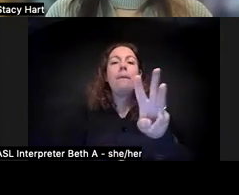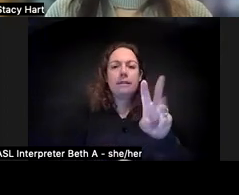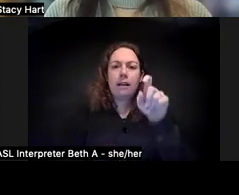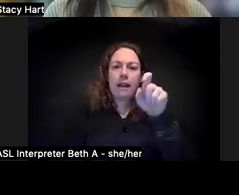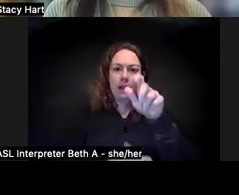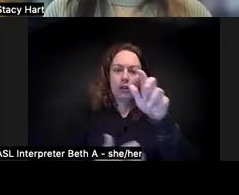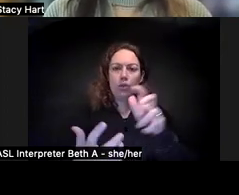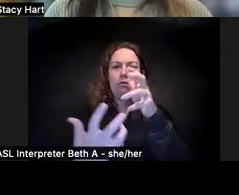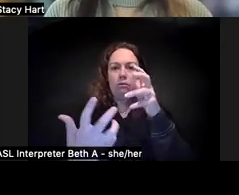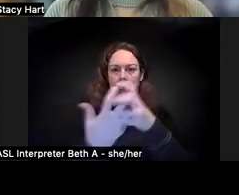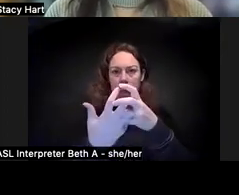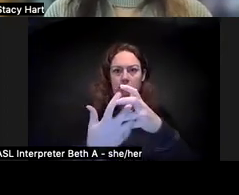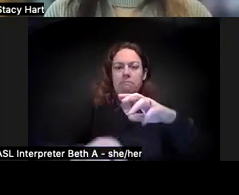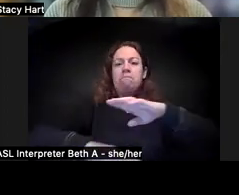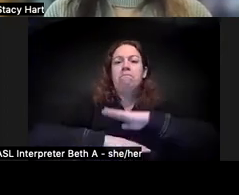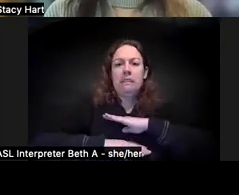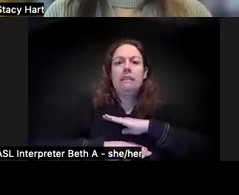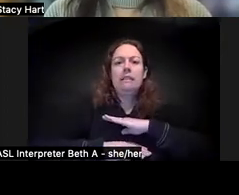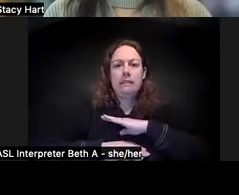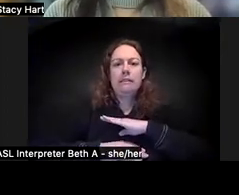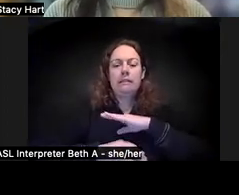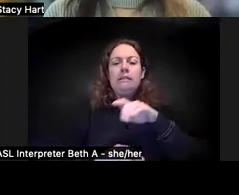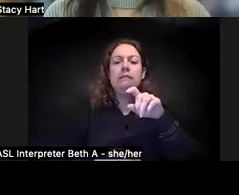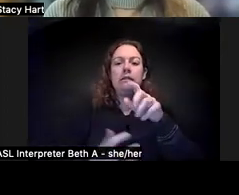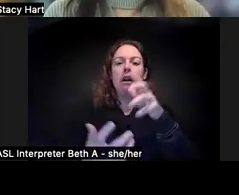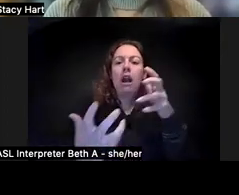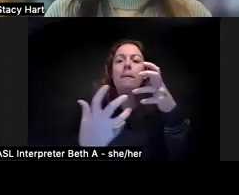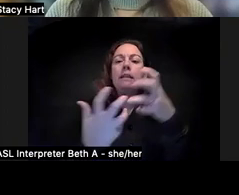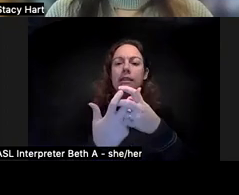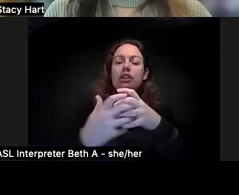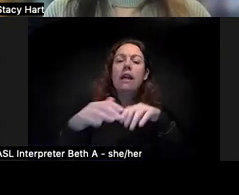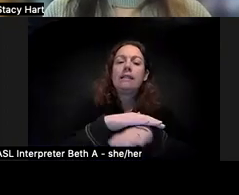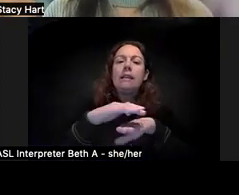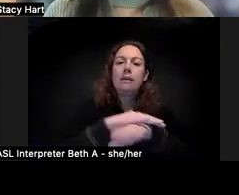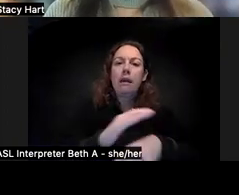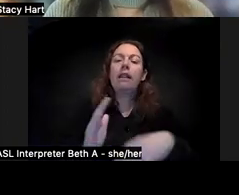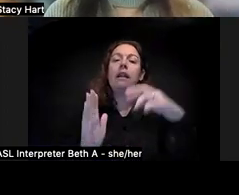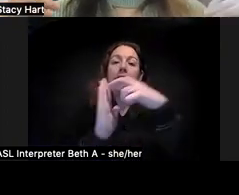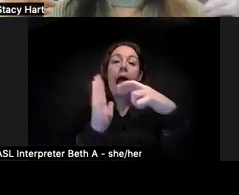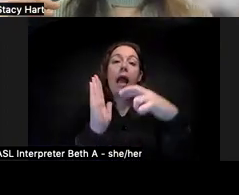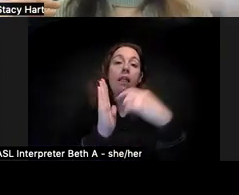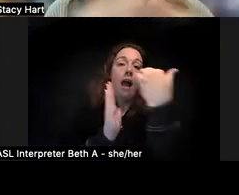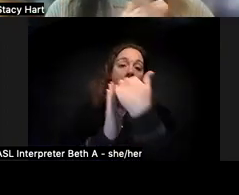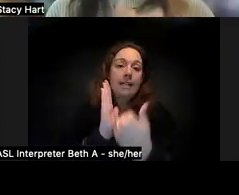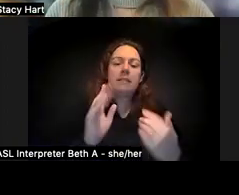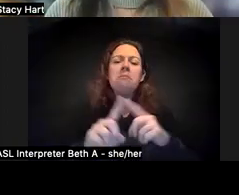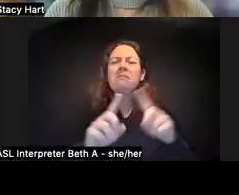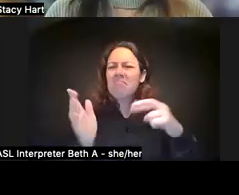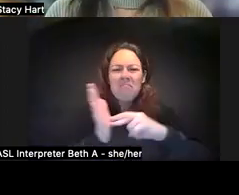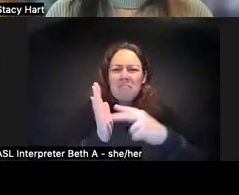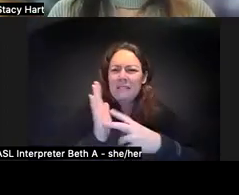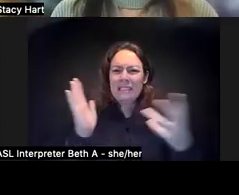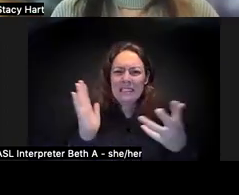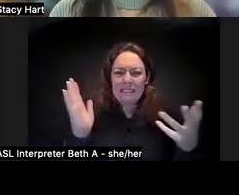accessibility, WCAG web content accessibility guidelines. But what does that mean? I